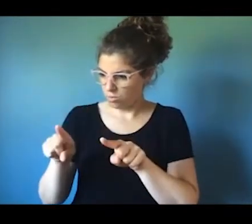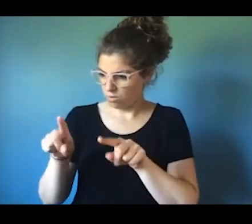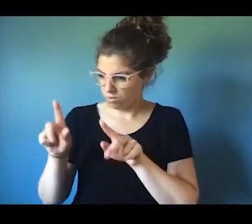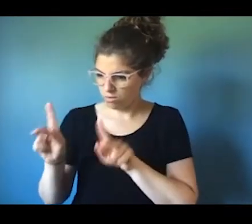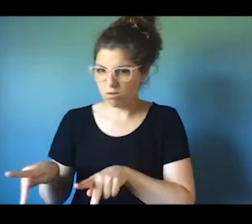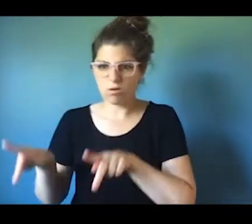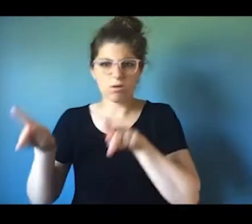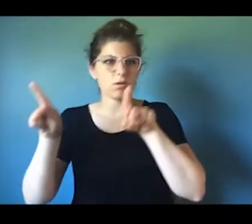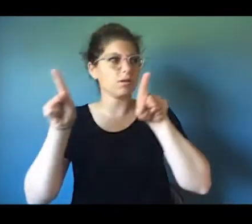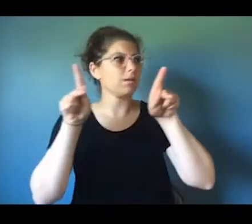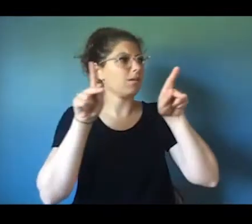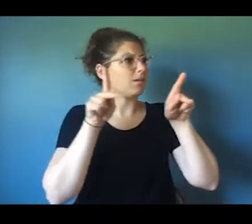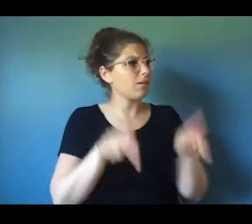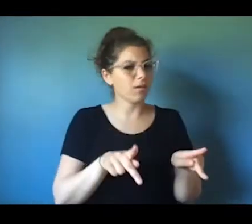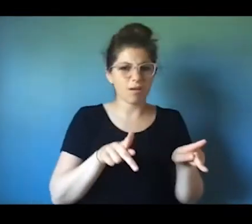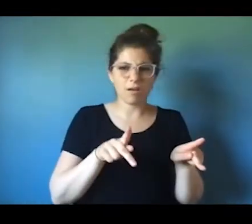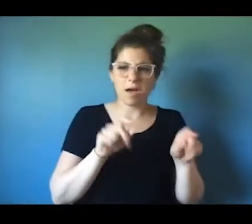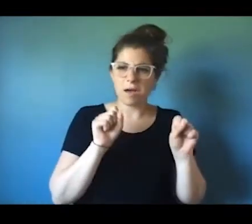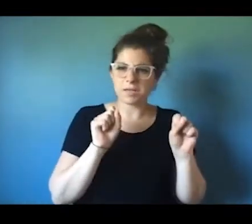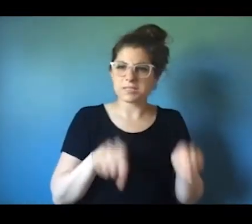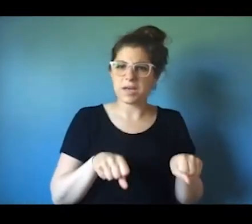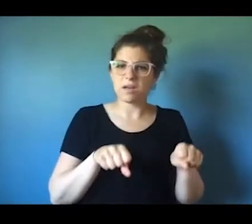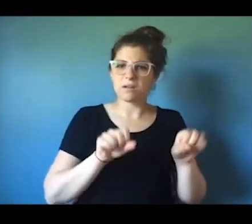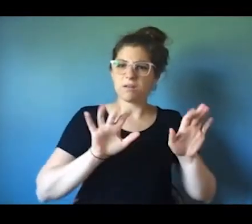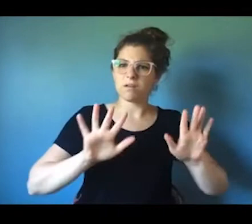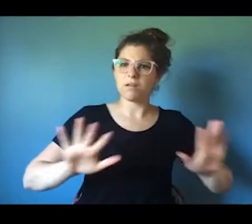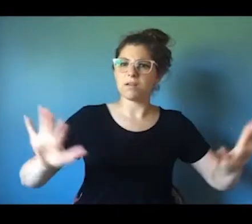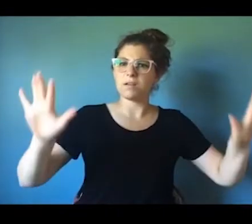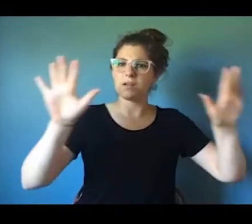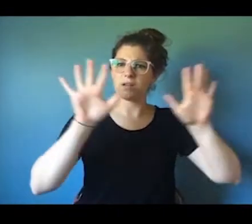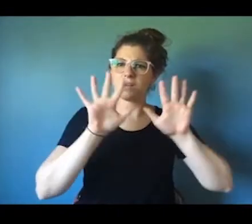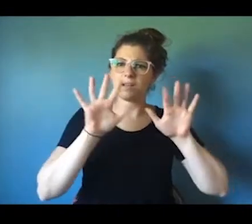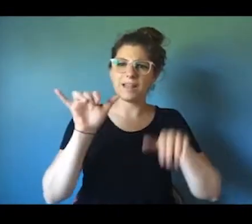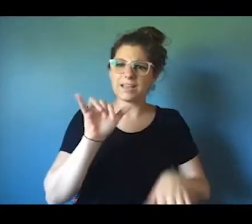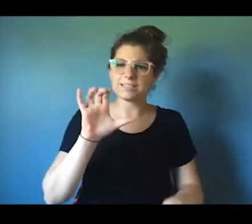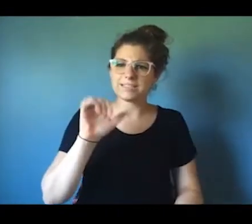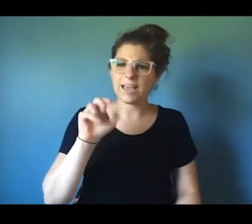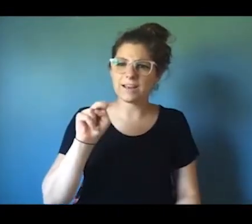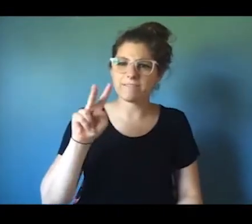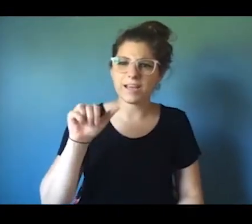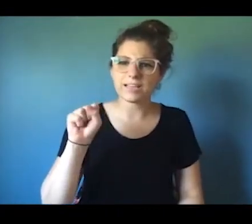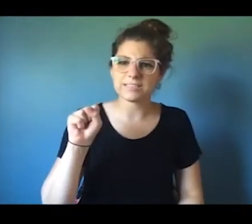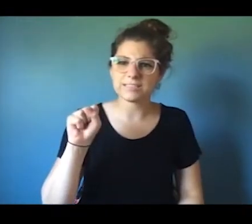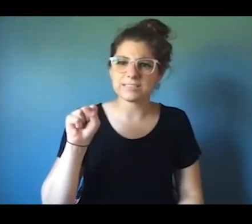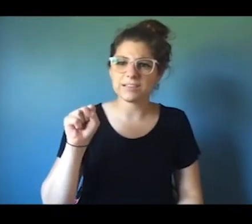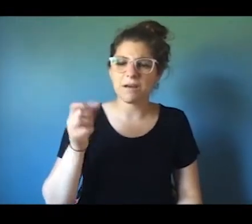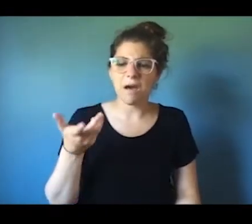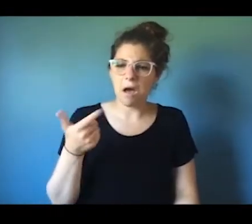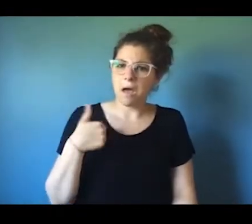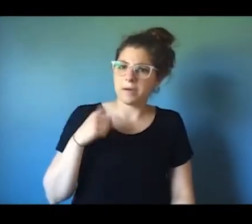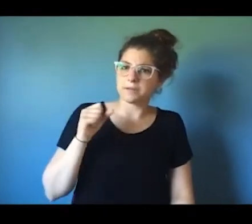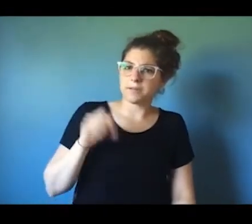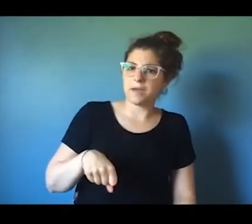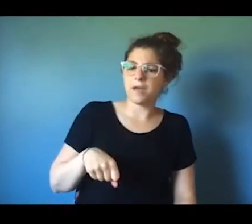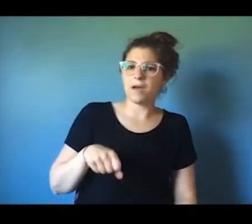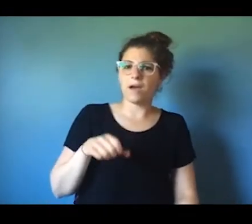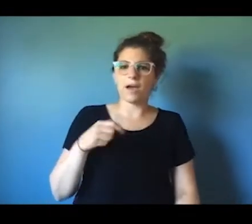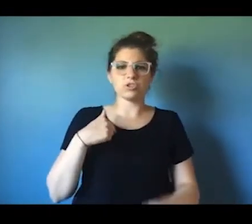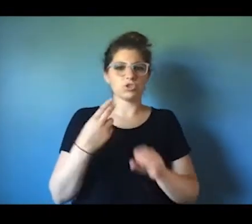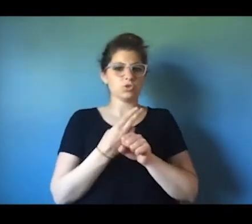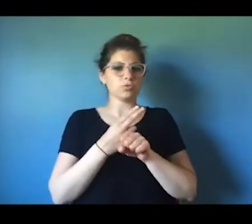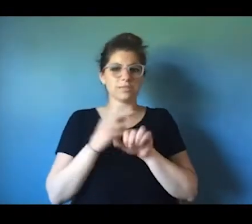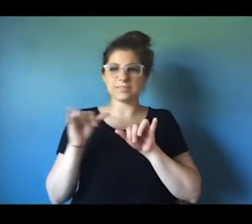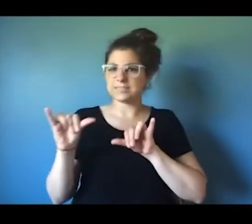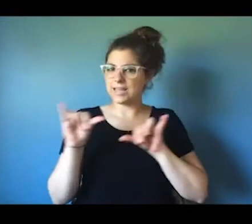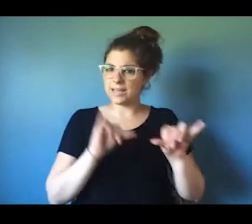across the city to get to the campus. If I could do that, surely I could feel my way around something much smaller, like